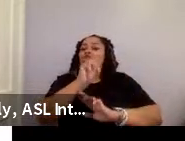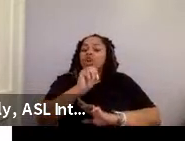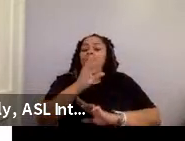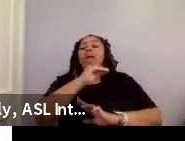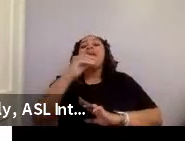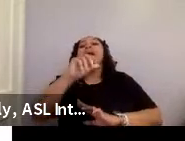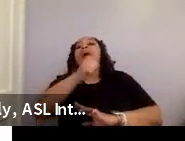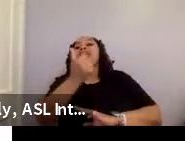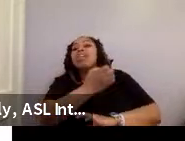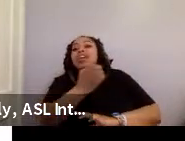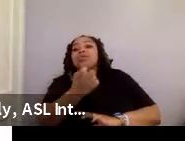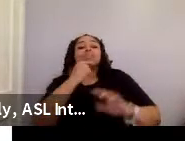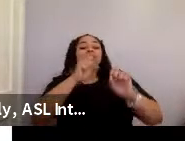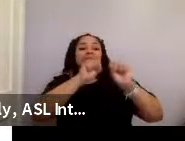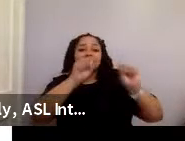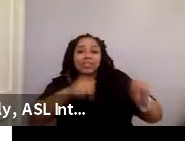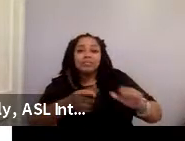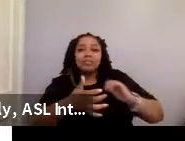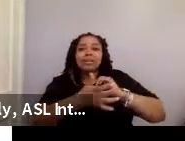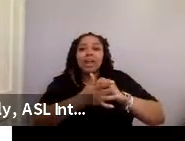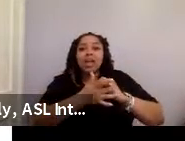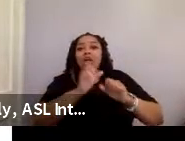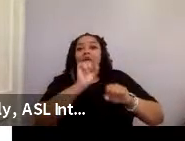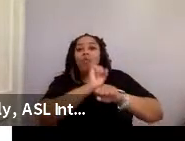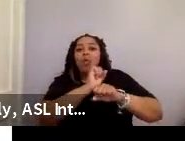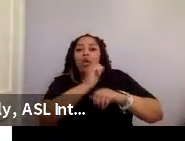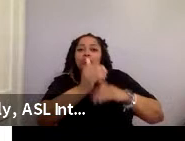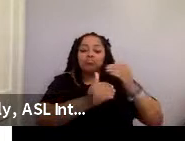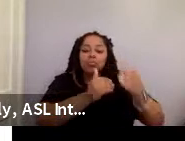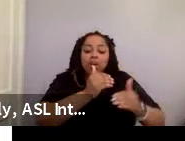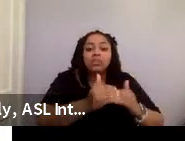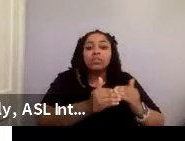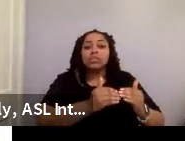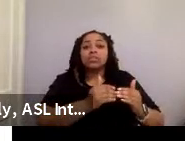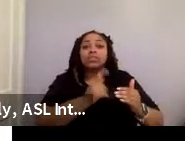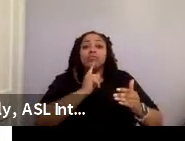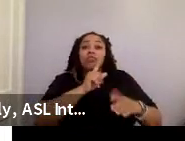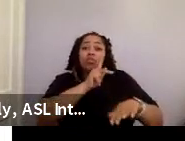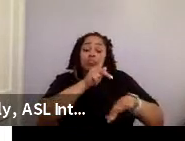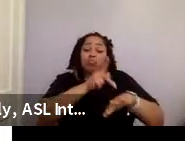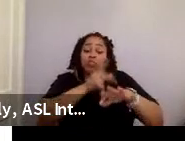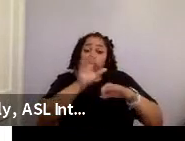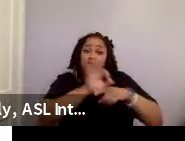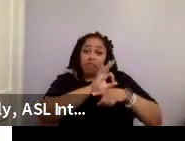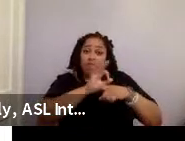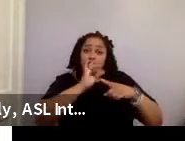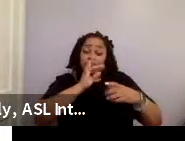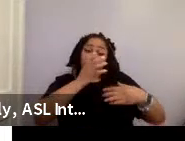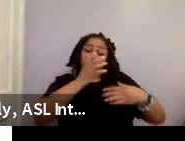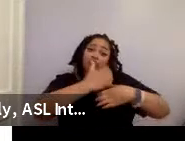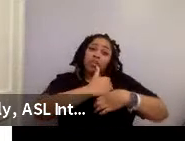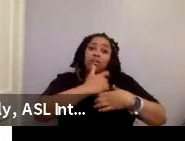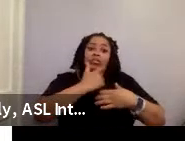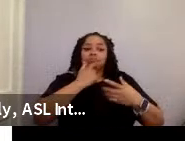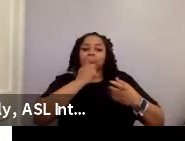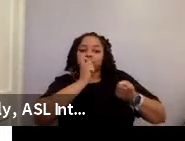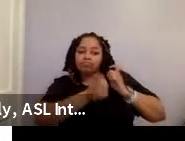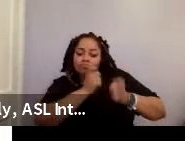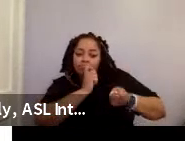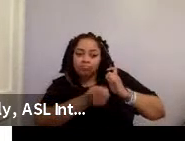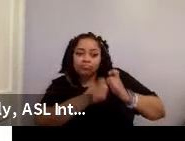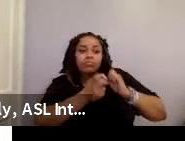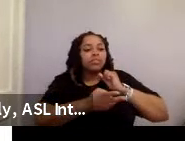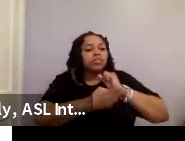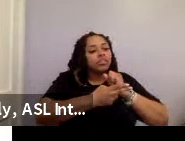equipment, systems, technologies, or processes for which the principal function is the creation, manipulation, storage,